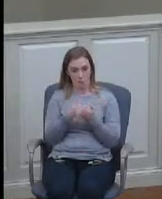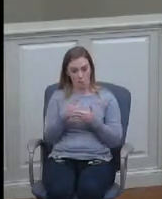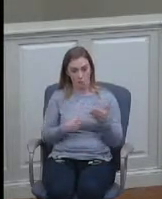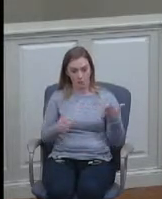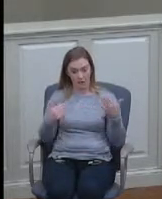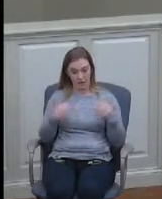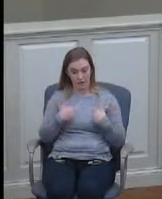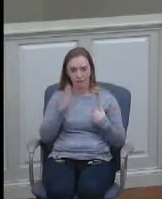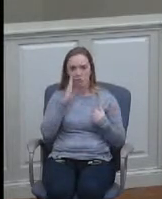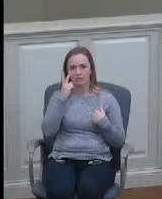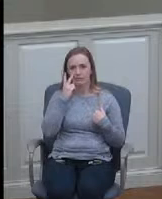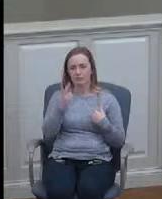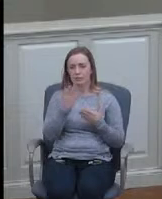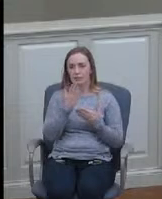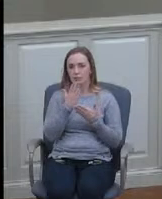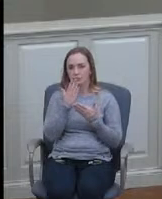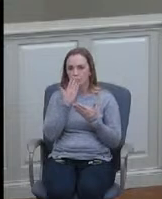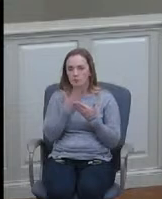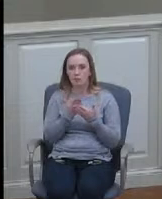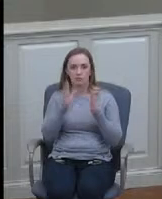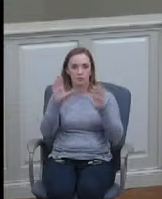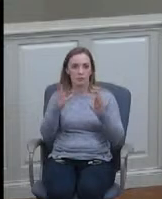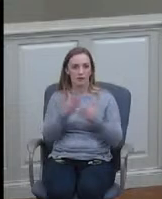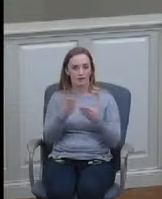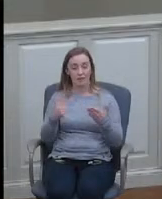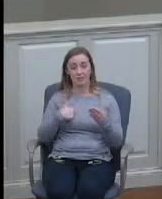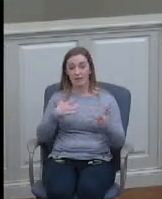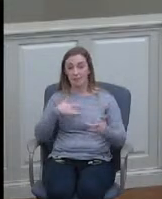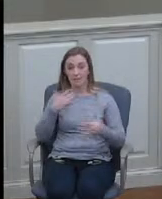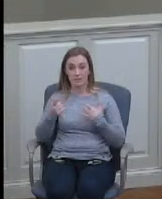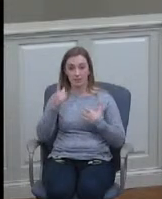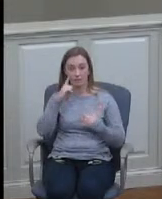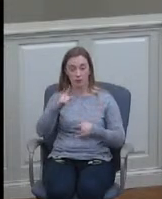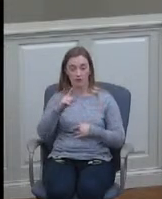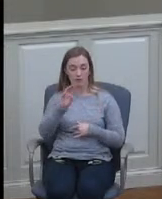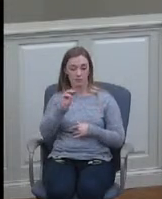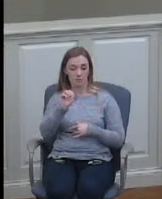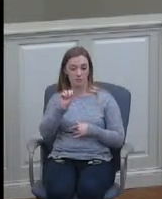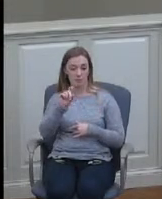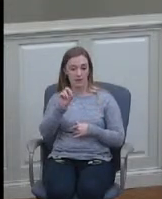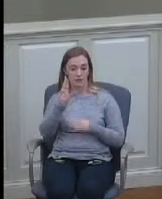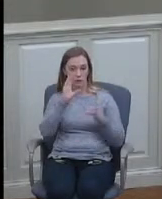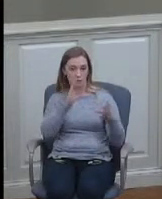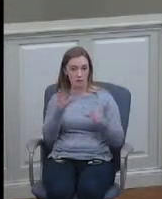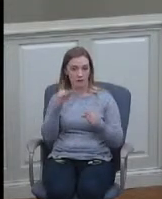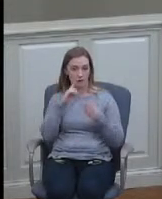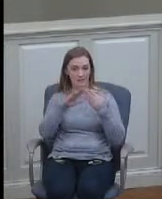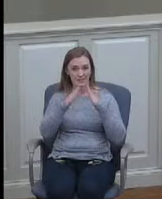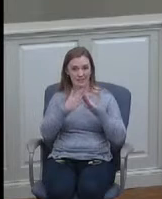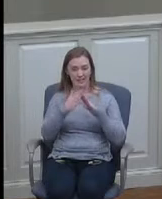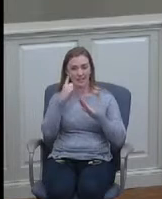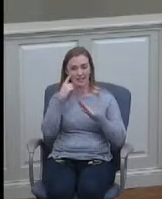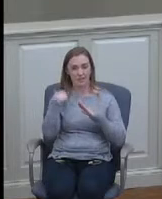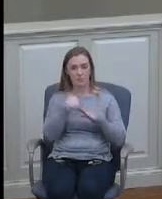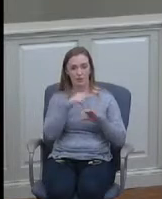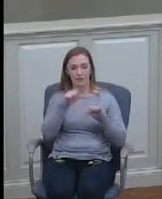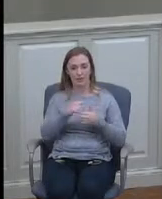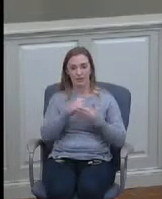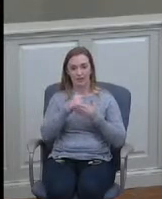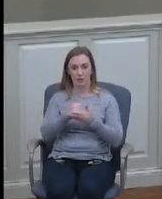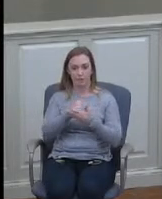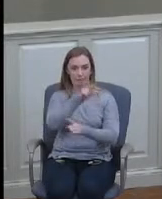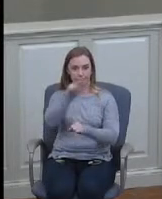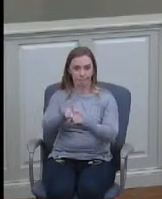And I'm excited about the master plan for the city, and I think that we can really help implement it.